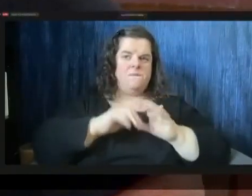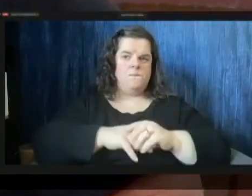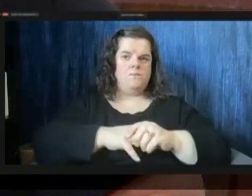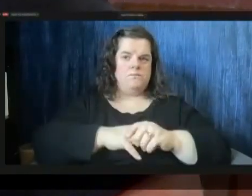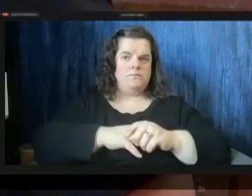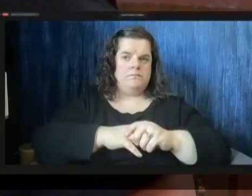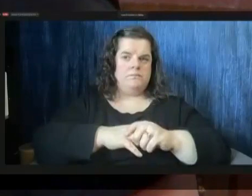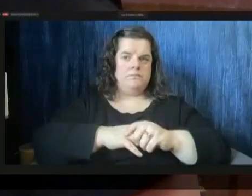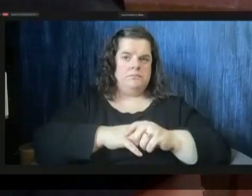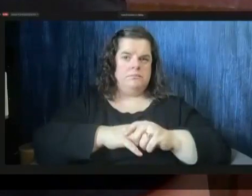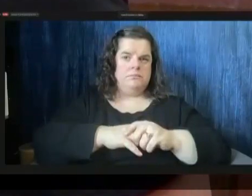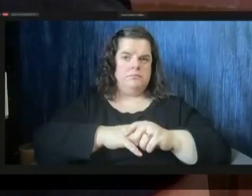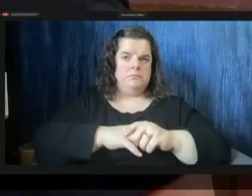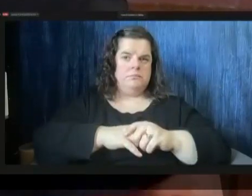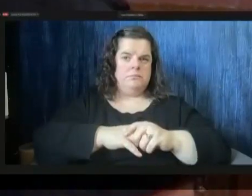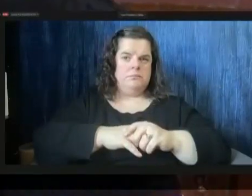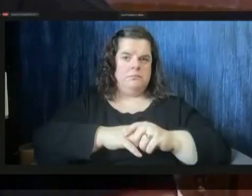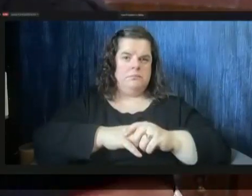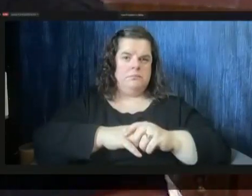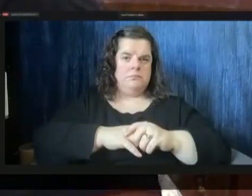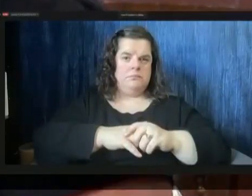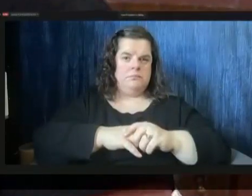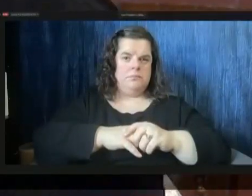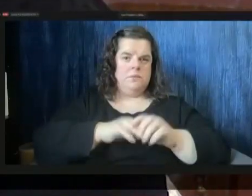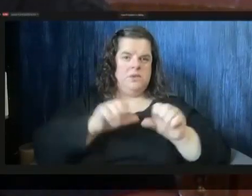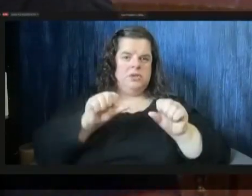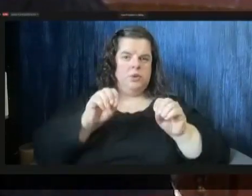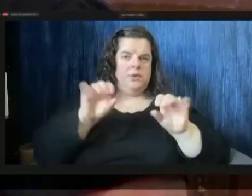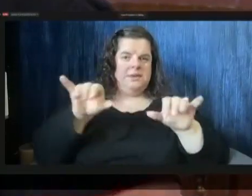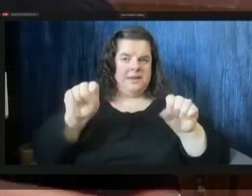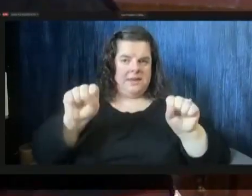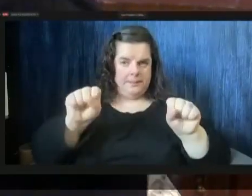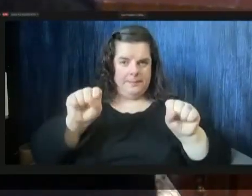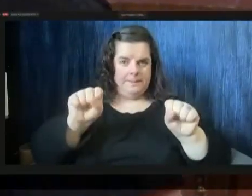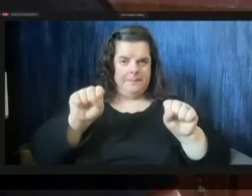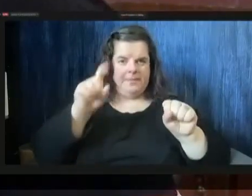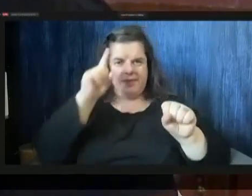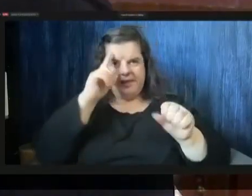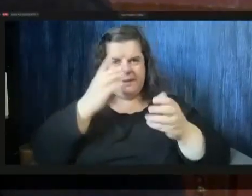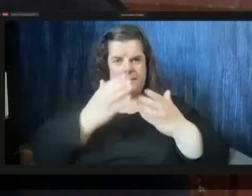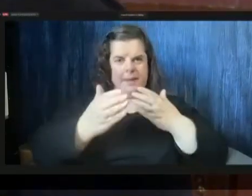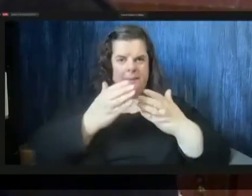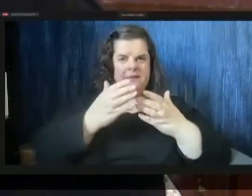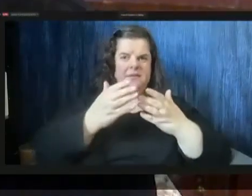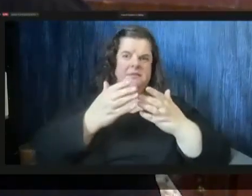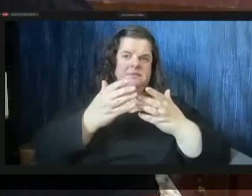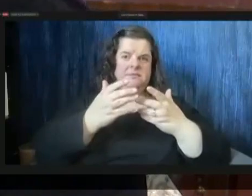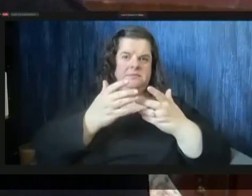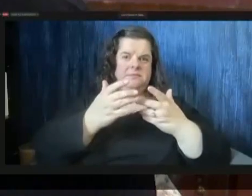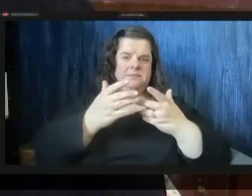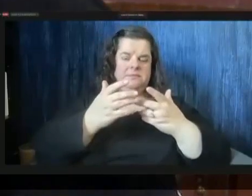Anyway, so yeah, I think maybe, you know, teasing out like